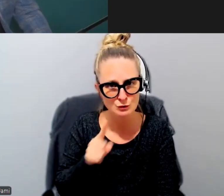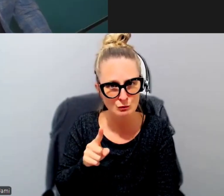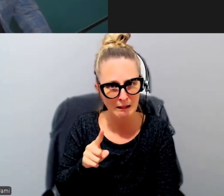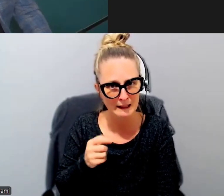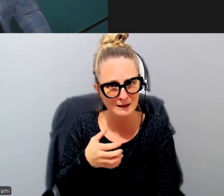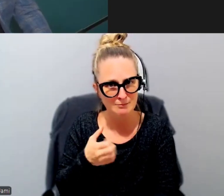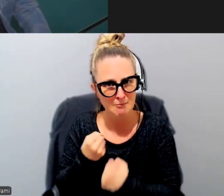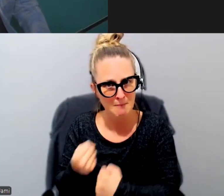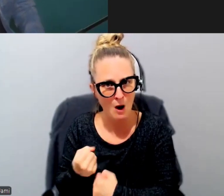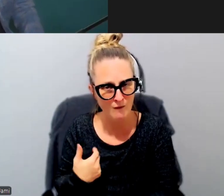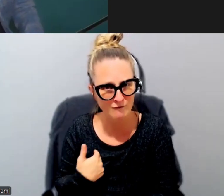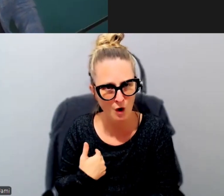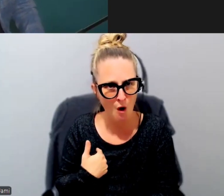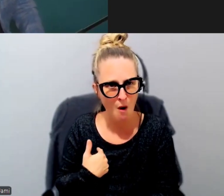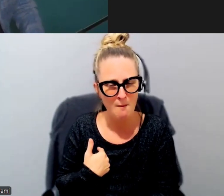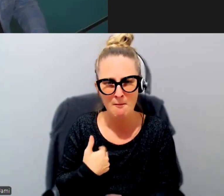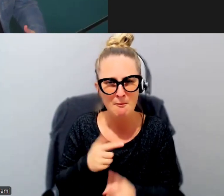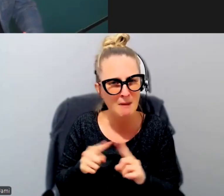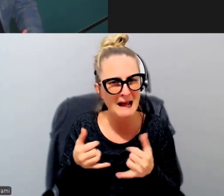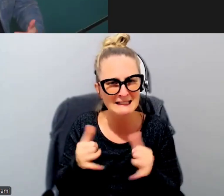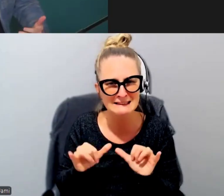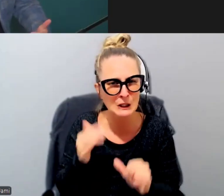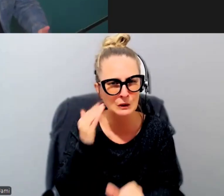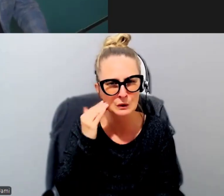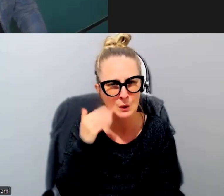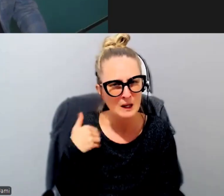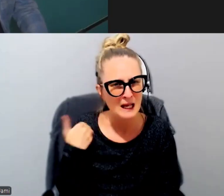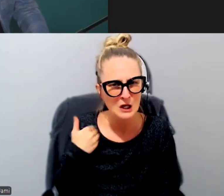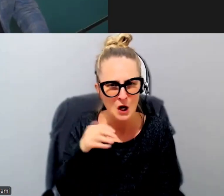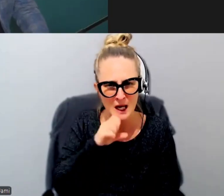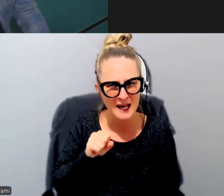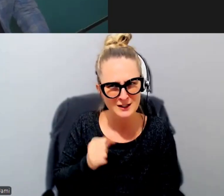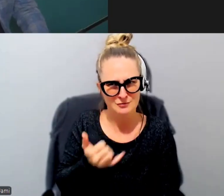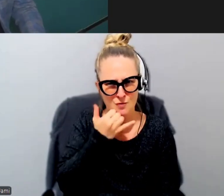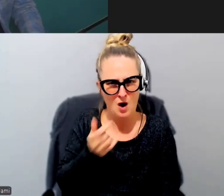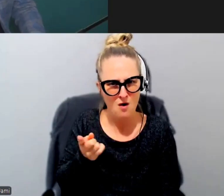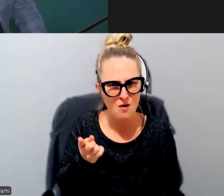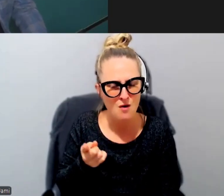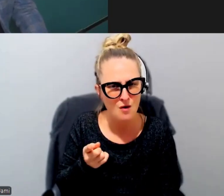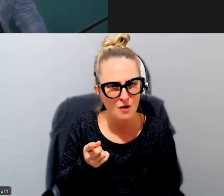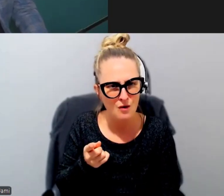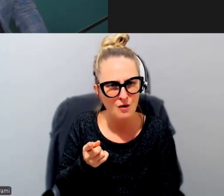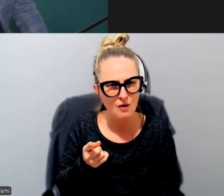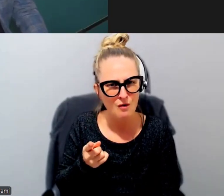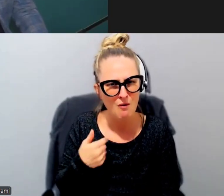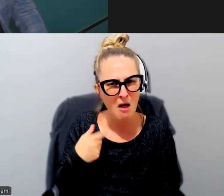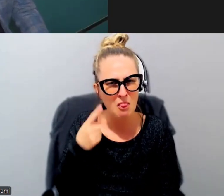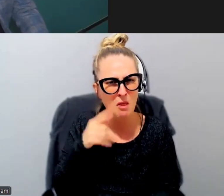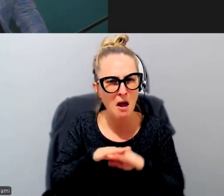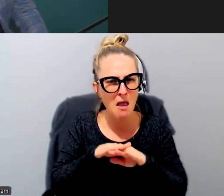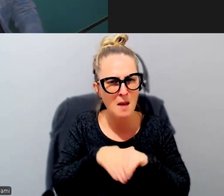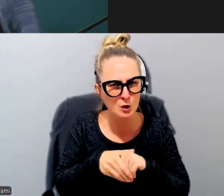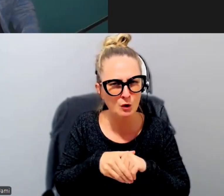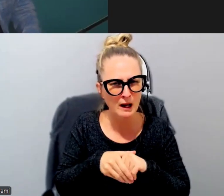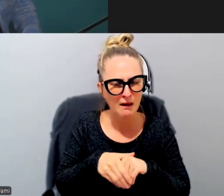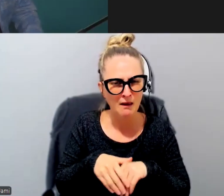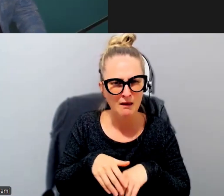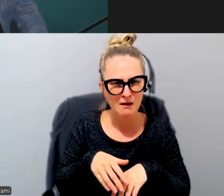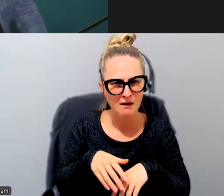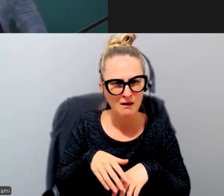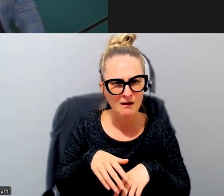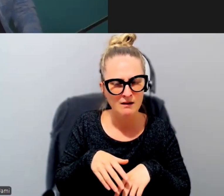that you're wrong. I felt it was just hypocritical to say all people